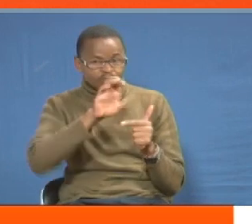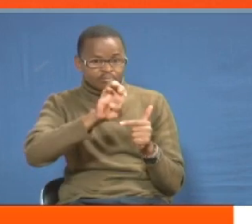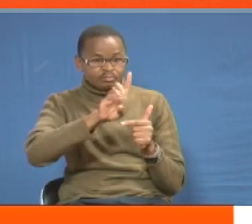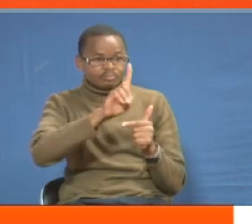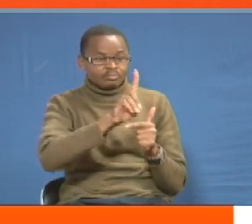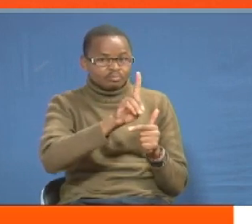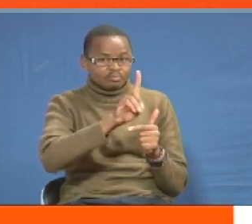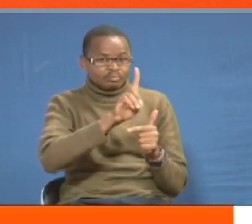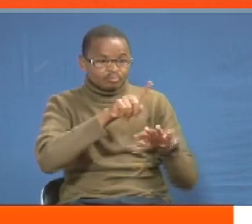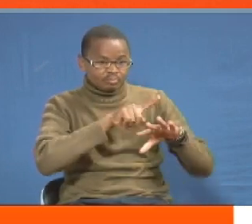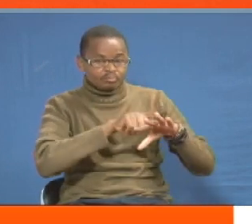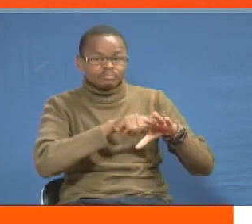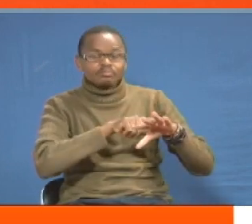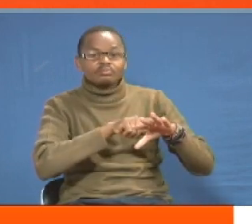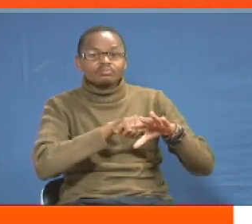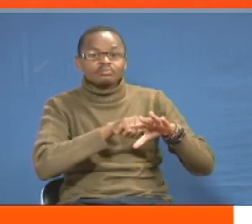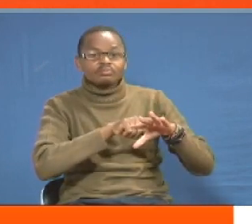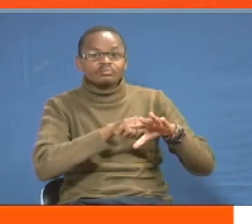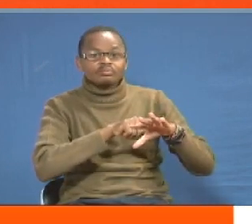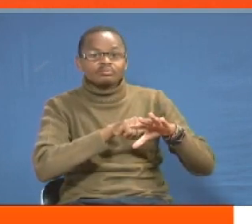the ECD program, when it was being